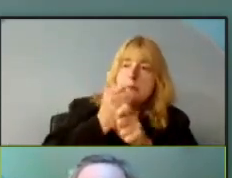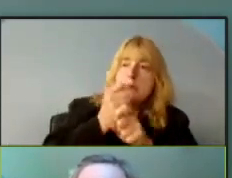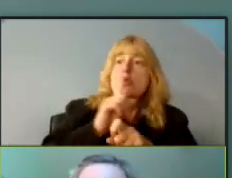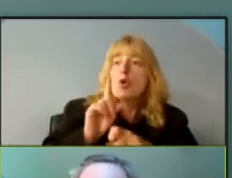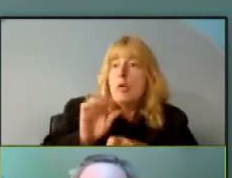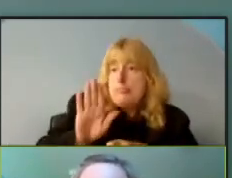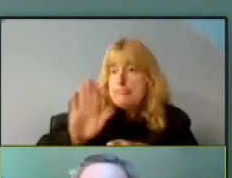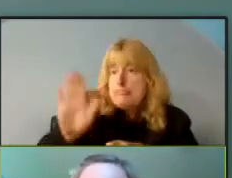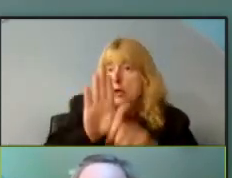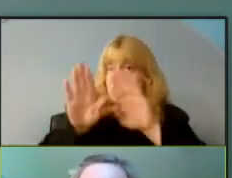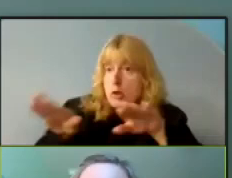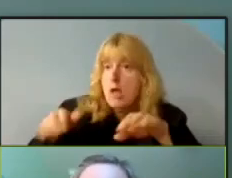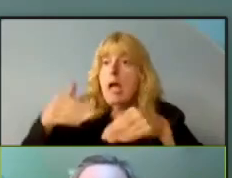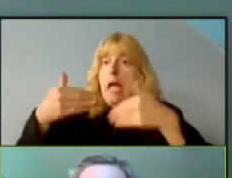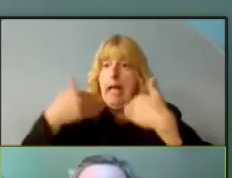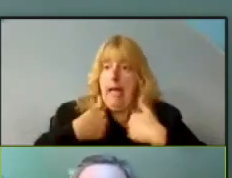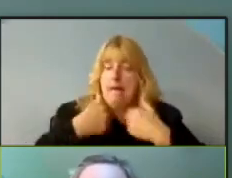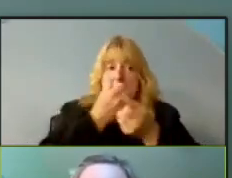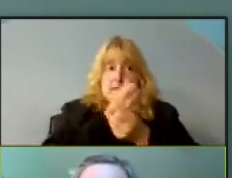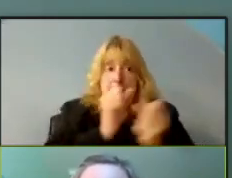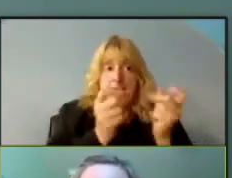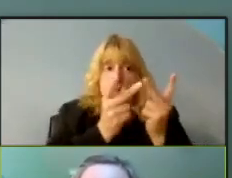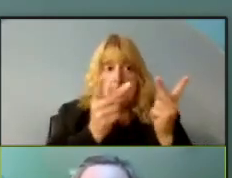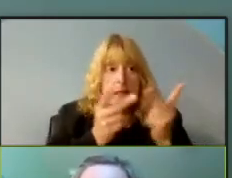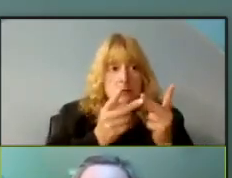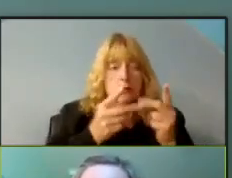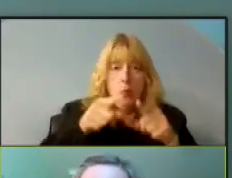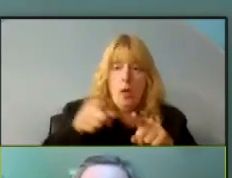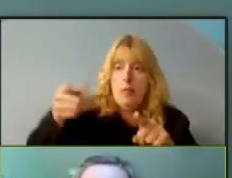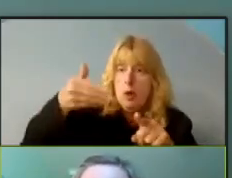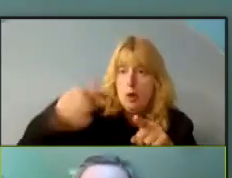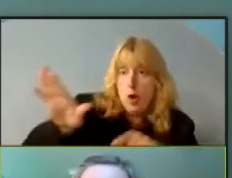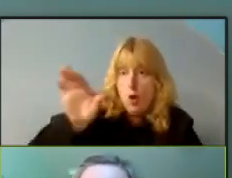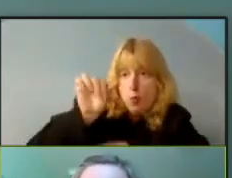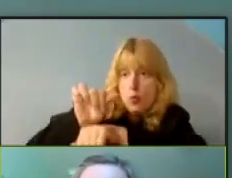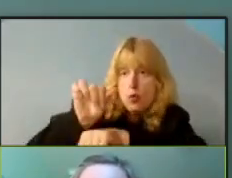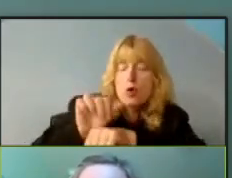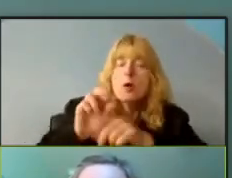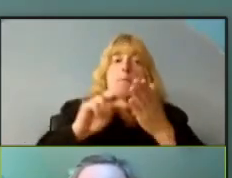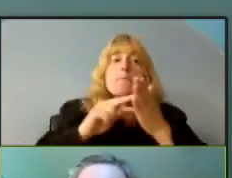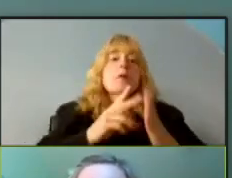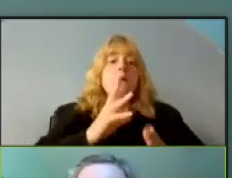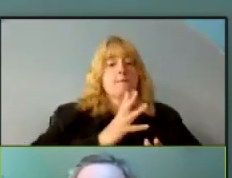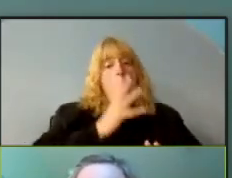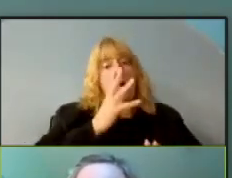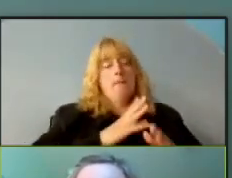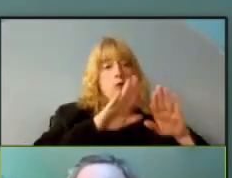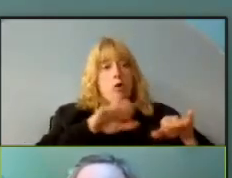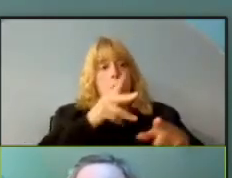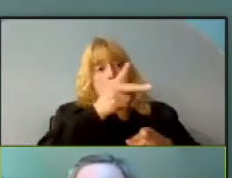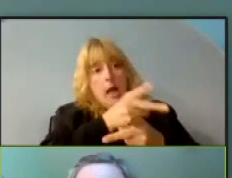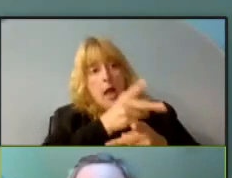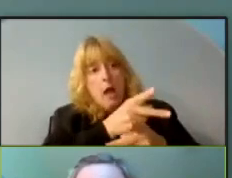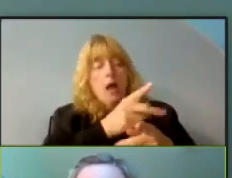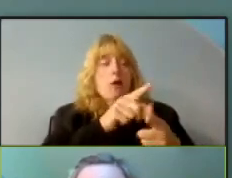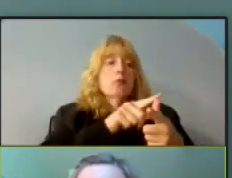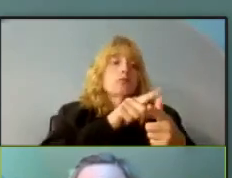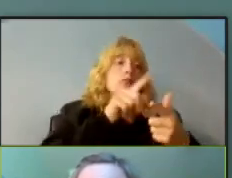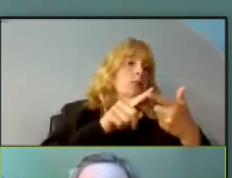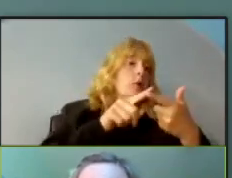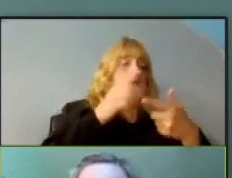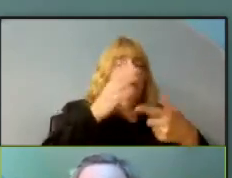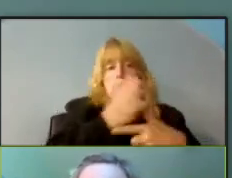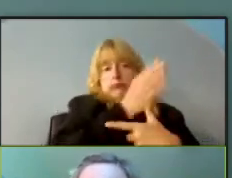work. That ranges from a formal childcare environment all the way to summer camp for families right